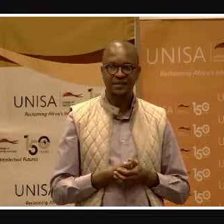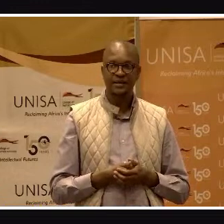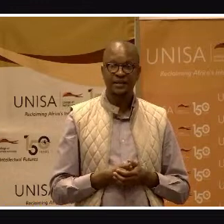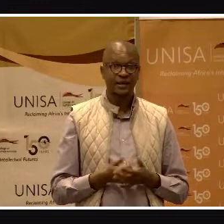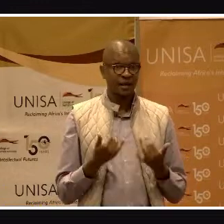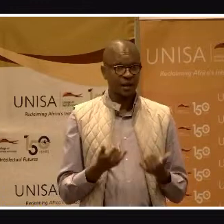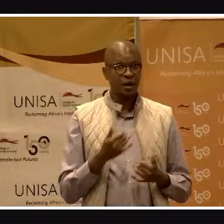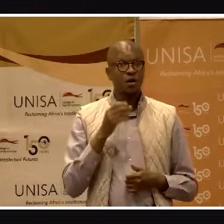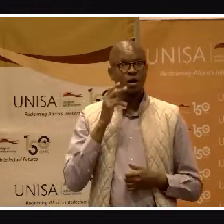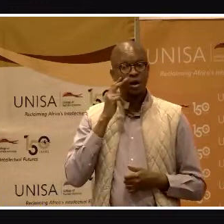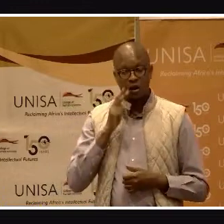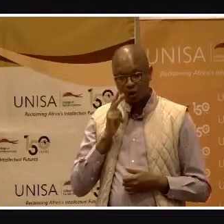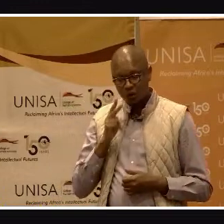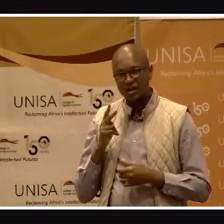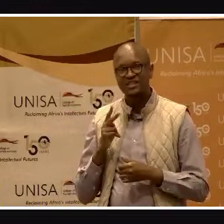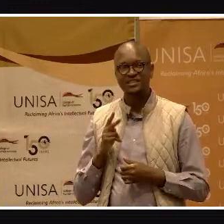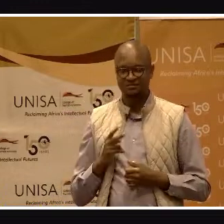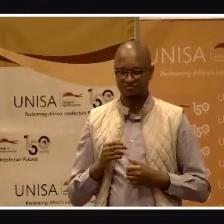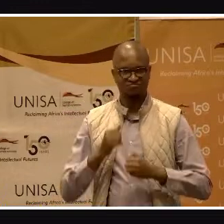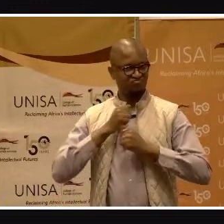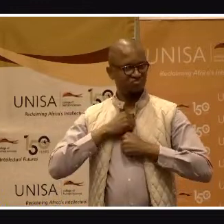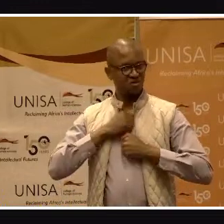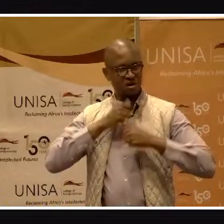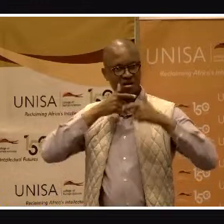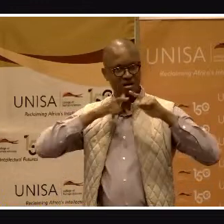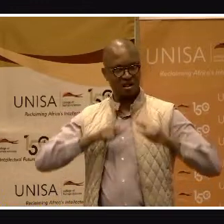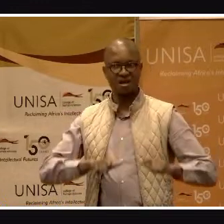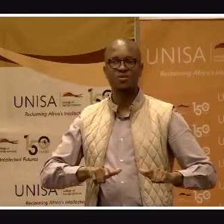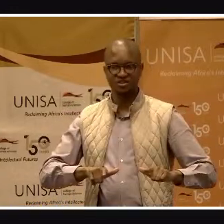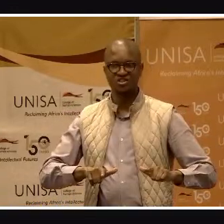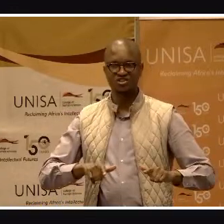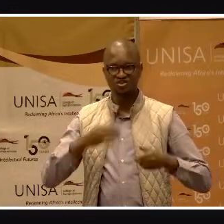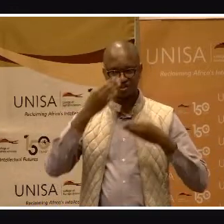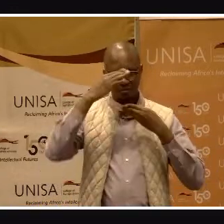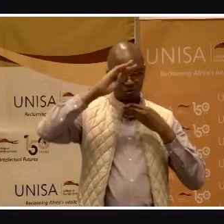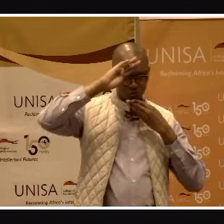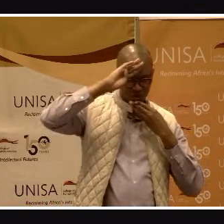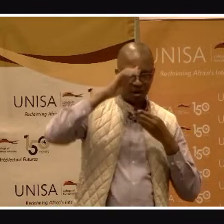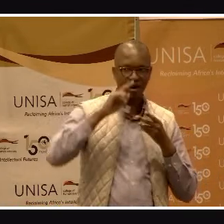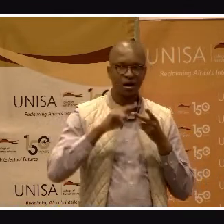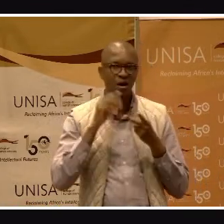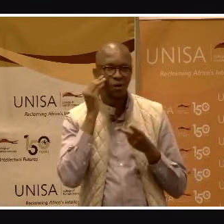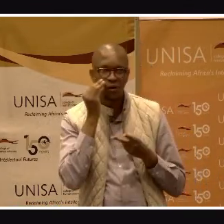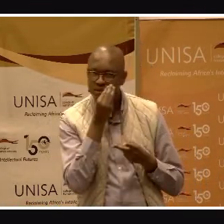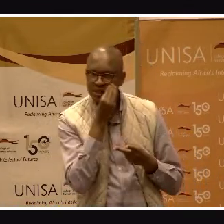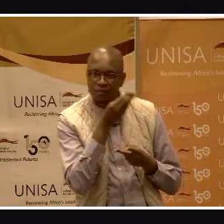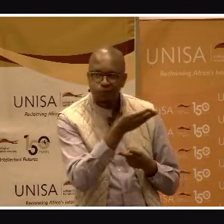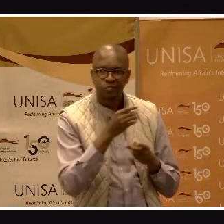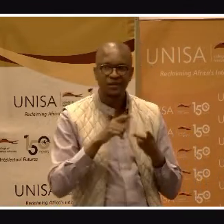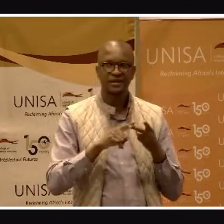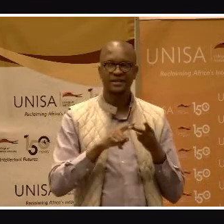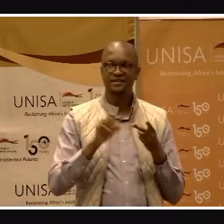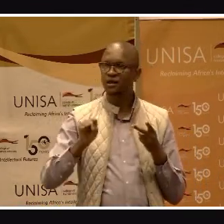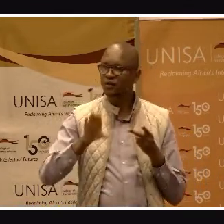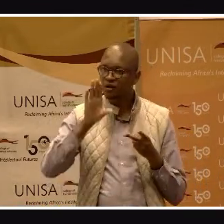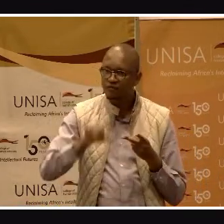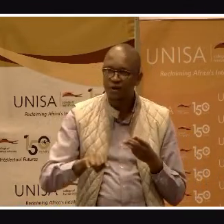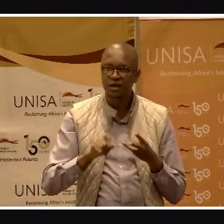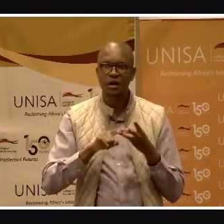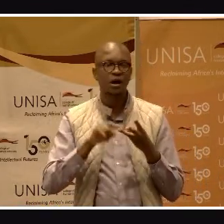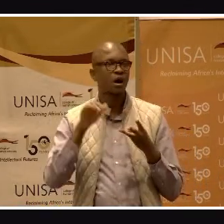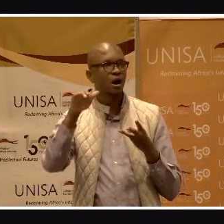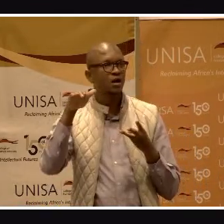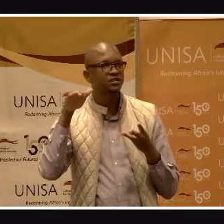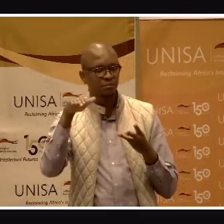can cite the examples of Orishan people in Botswana, in South Africa, and in Zimbabwe. They are currently in